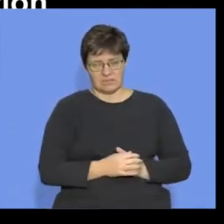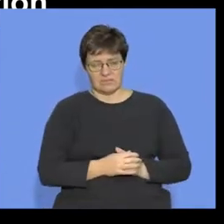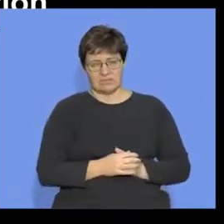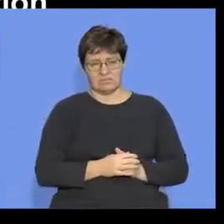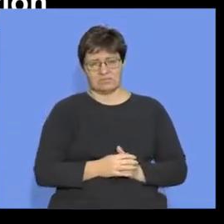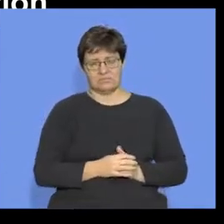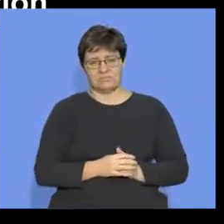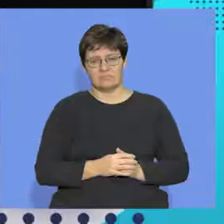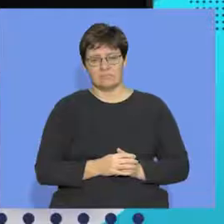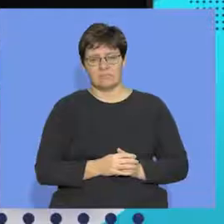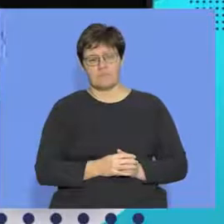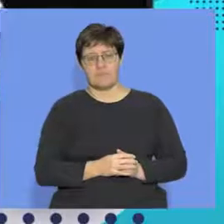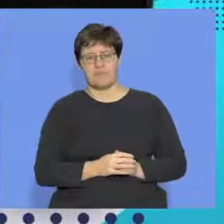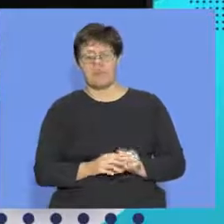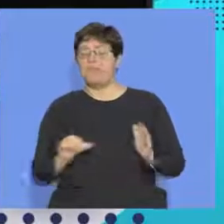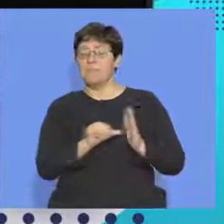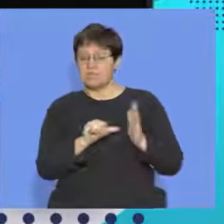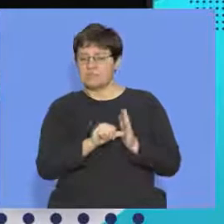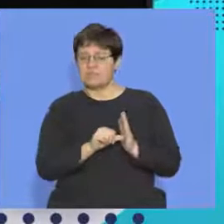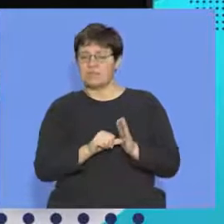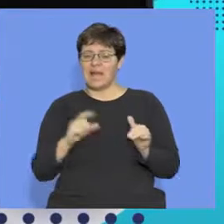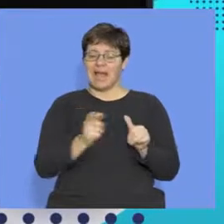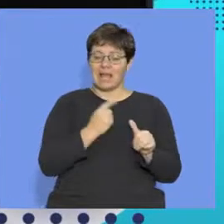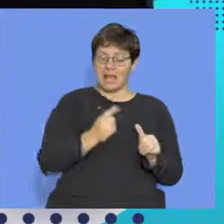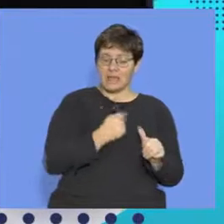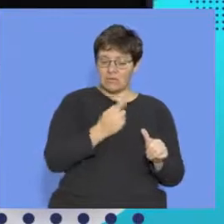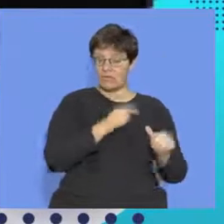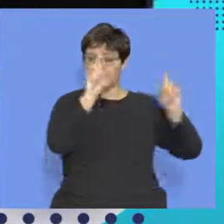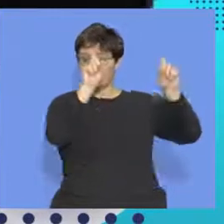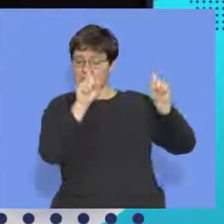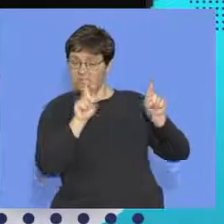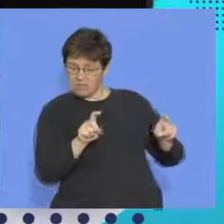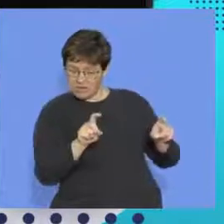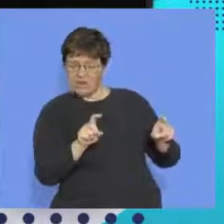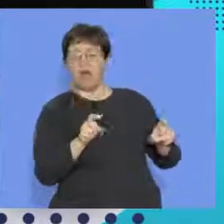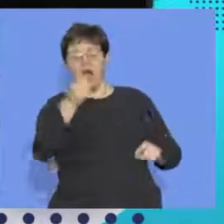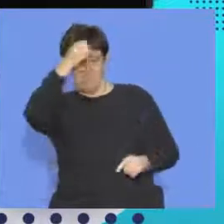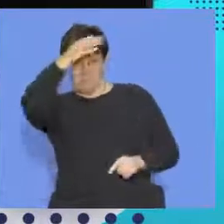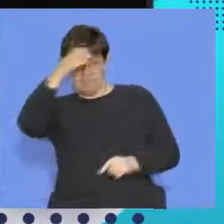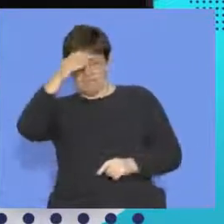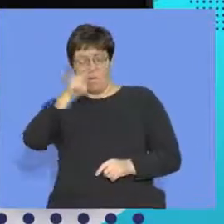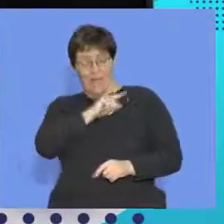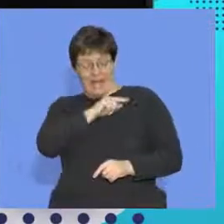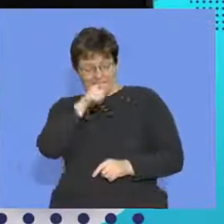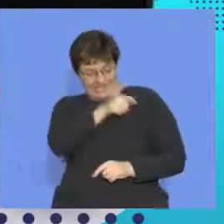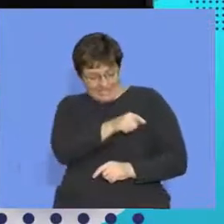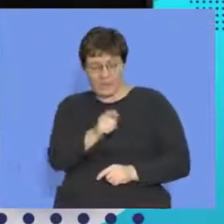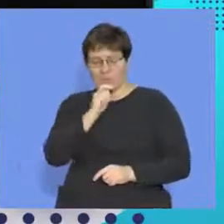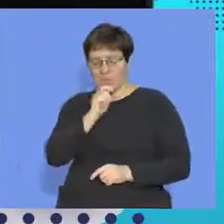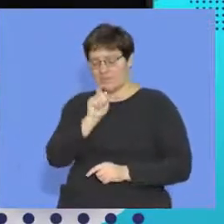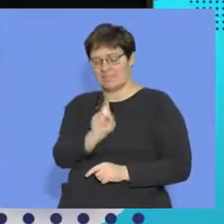important that you have mastered your counting principle because you're going to use the fundamental of counting